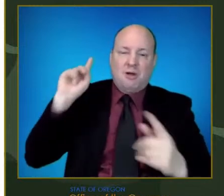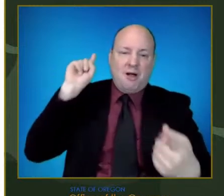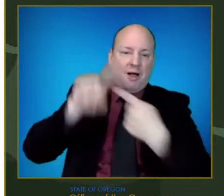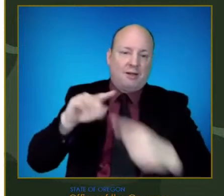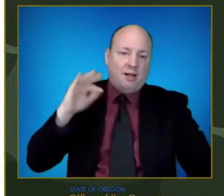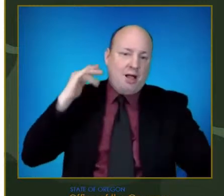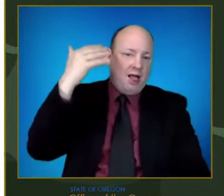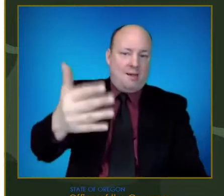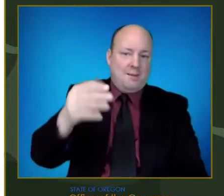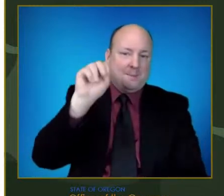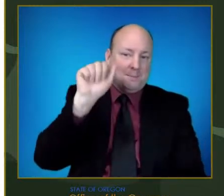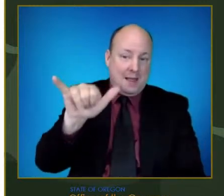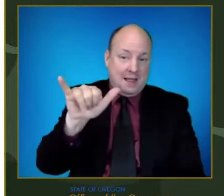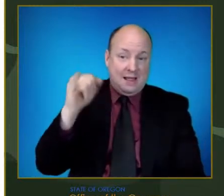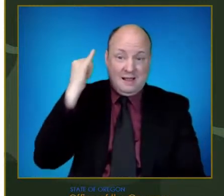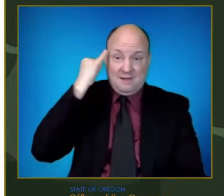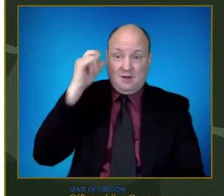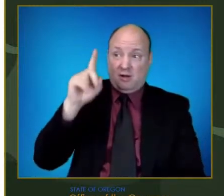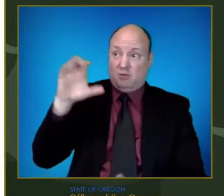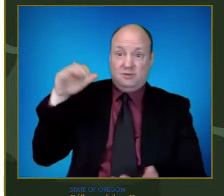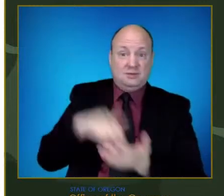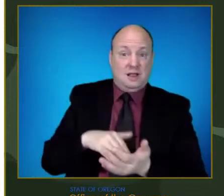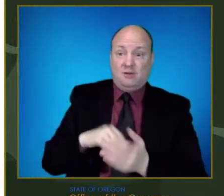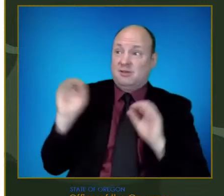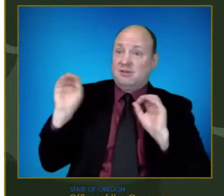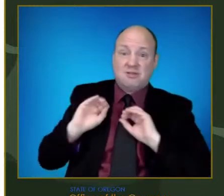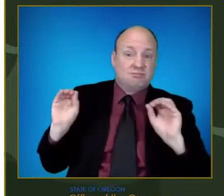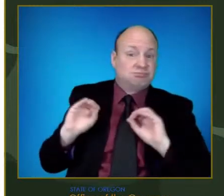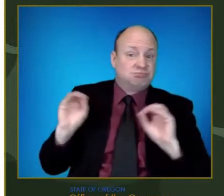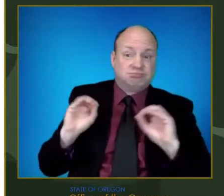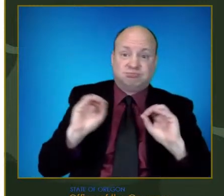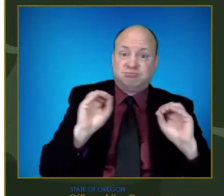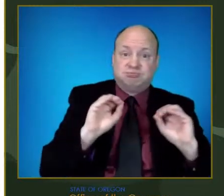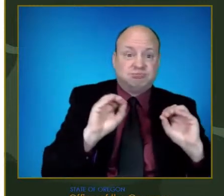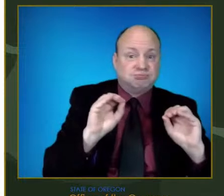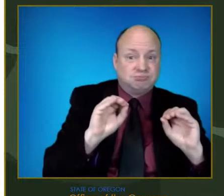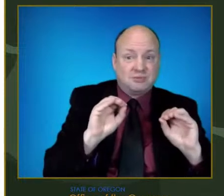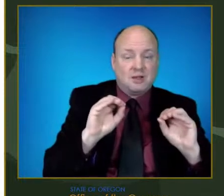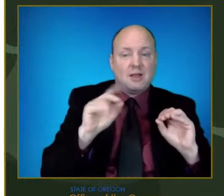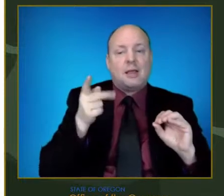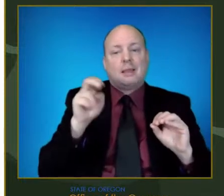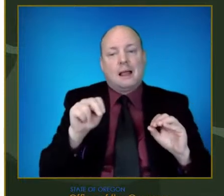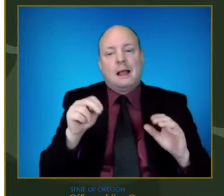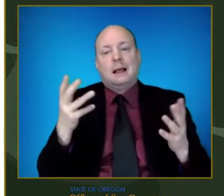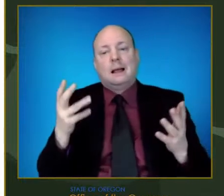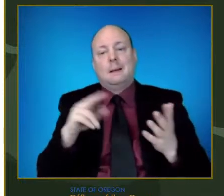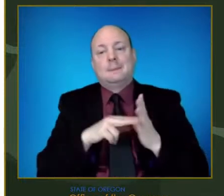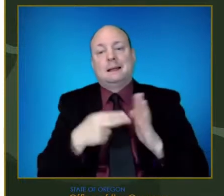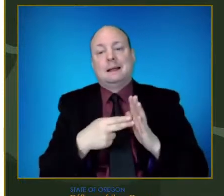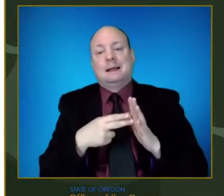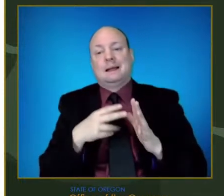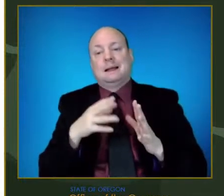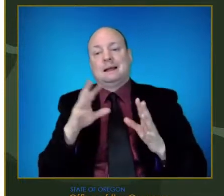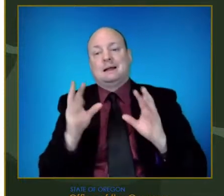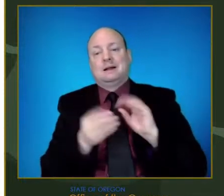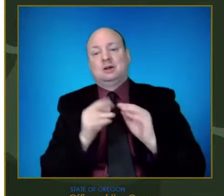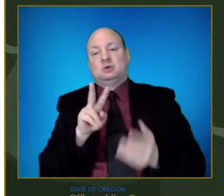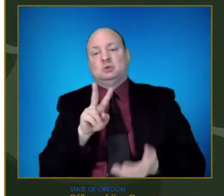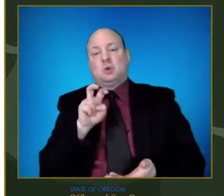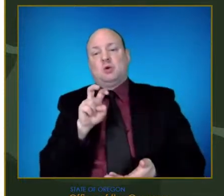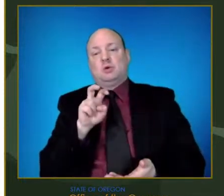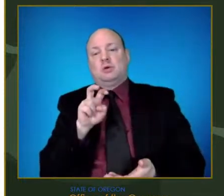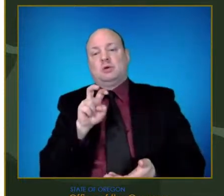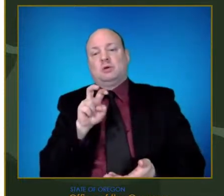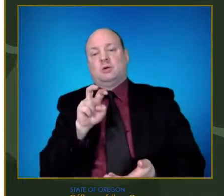Johnson & Johnson supply disruption happens, it would equate to somewhere between 200,000 and 300,000 fewer prime doses than we